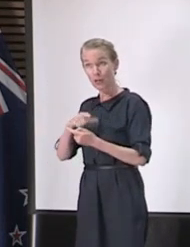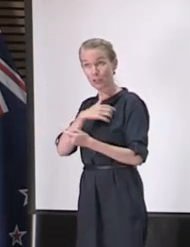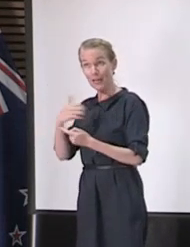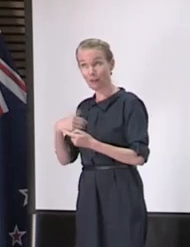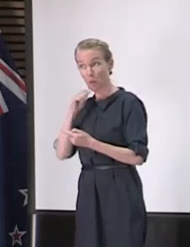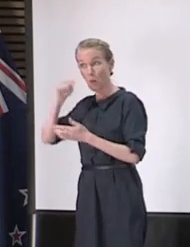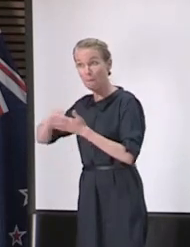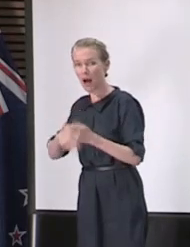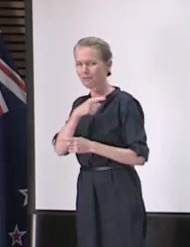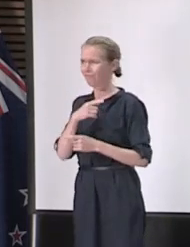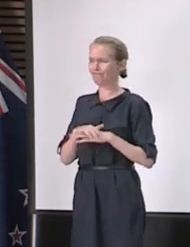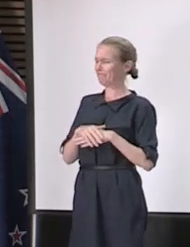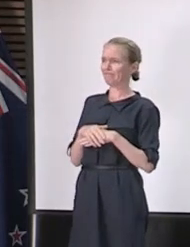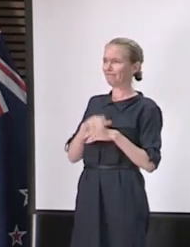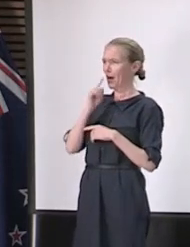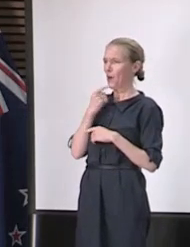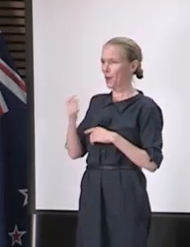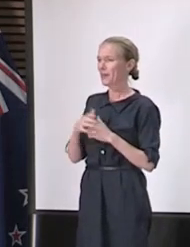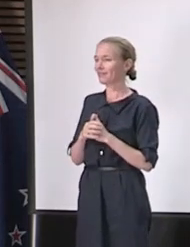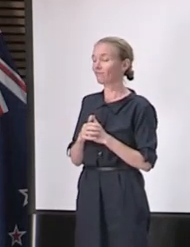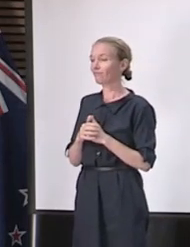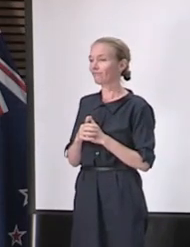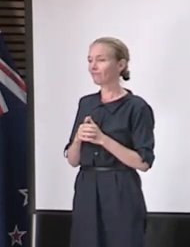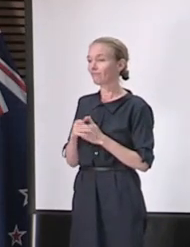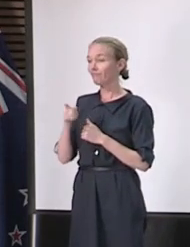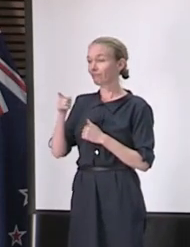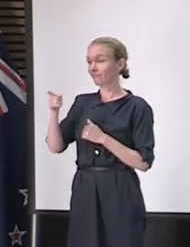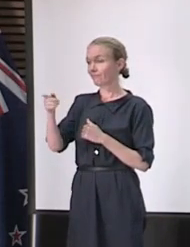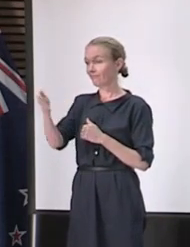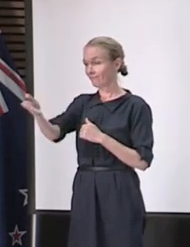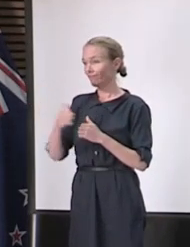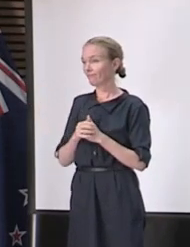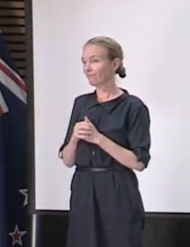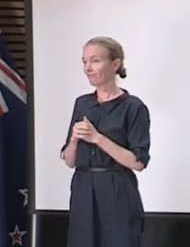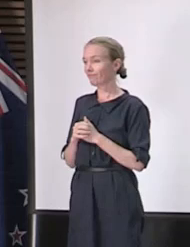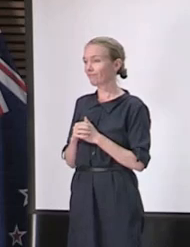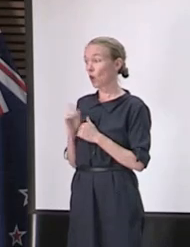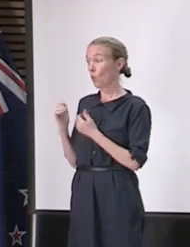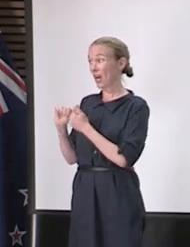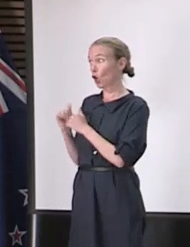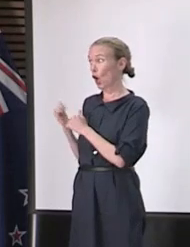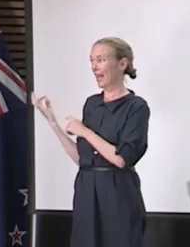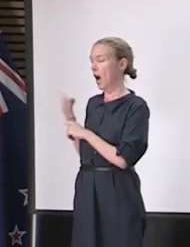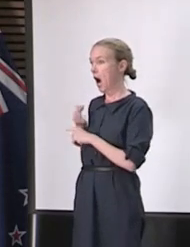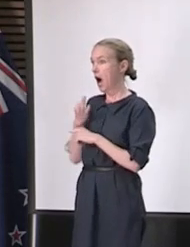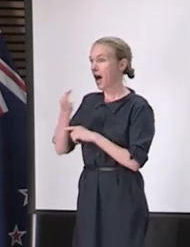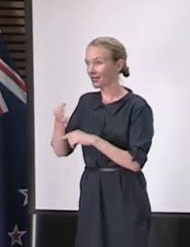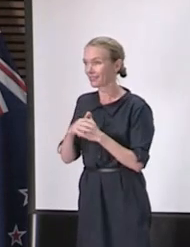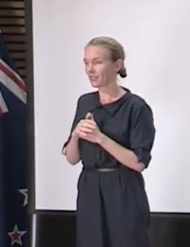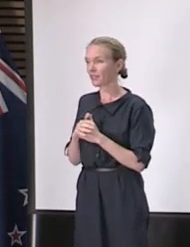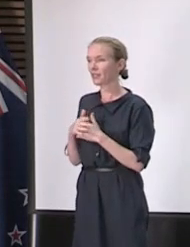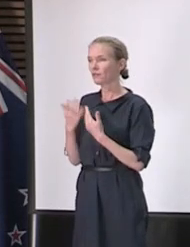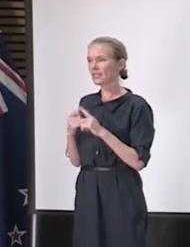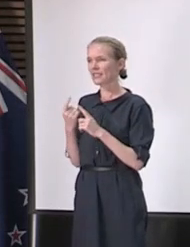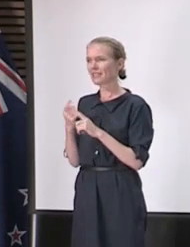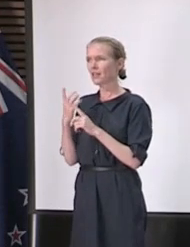Just a question from a colleague. Australian radio host Alan Jones has resigned due to ill health. He made some comments last year about you. What is your reaction to